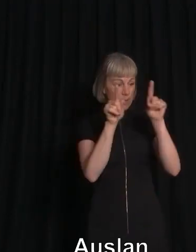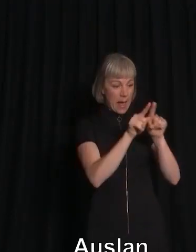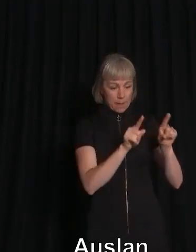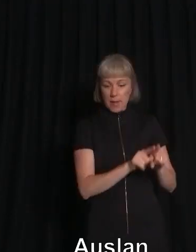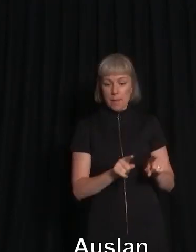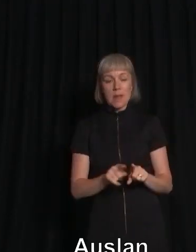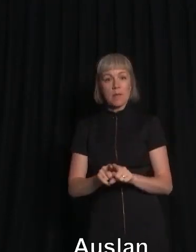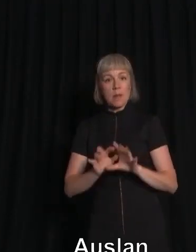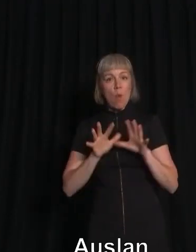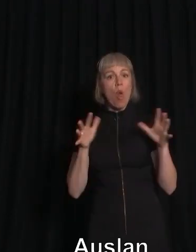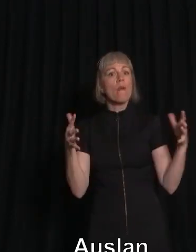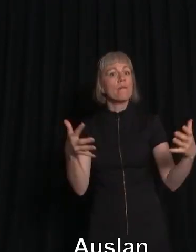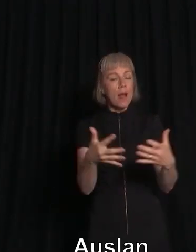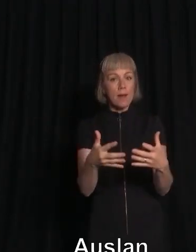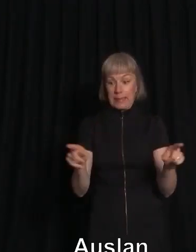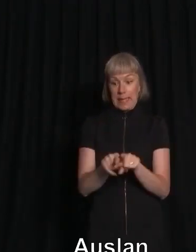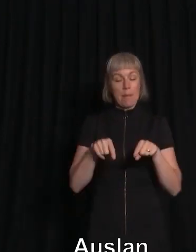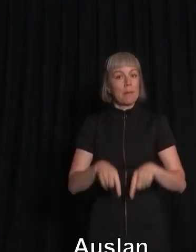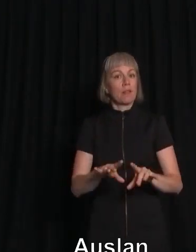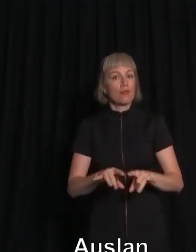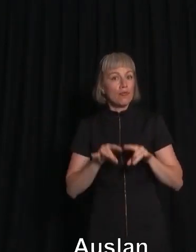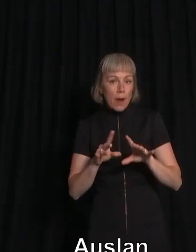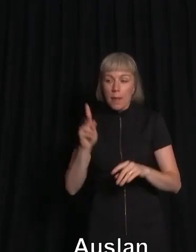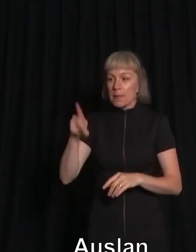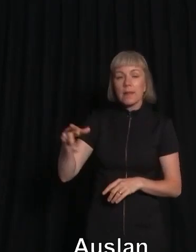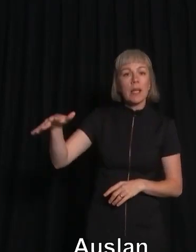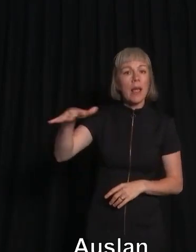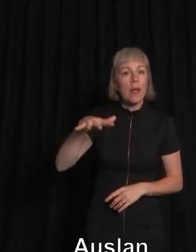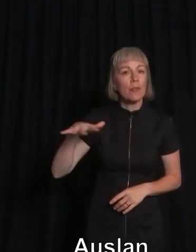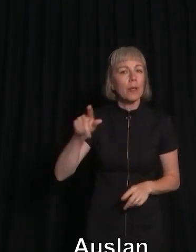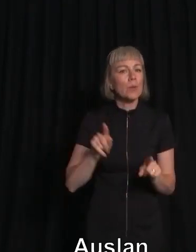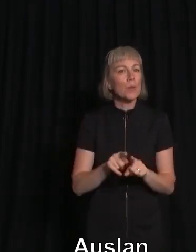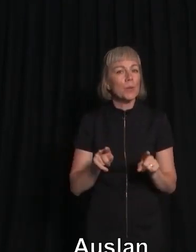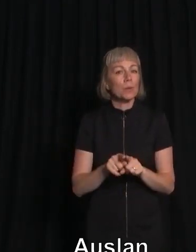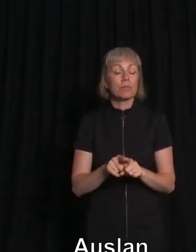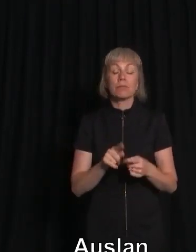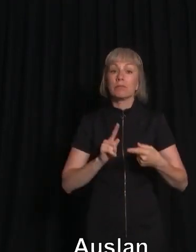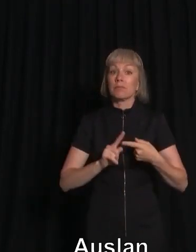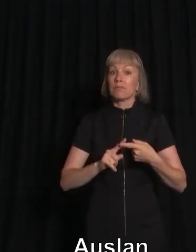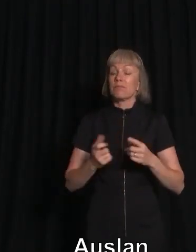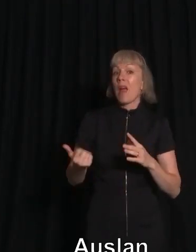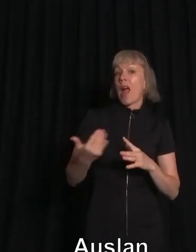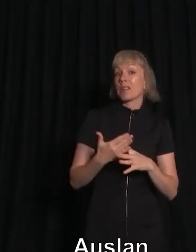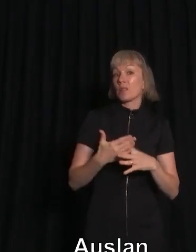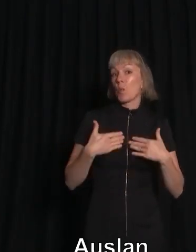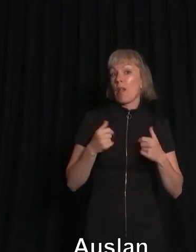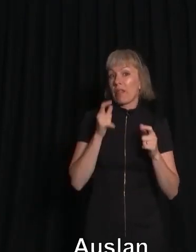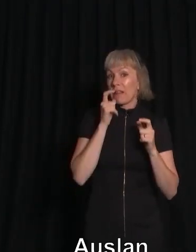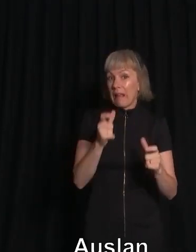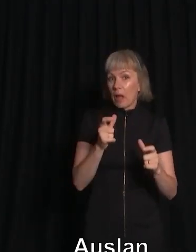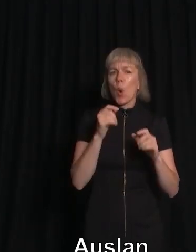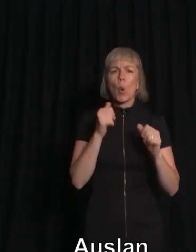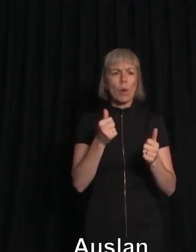here in Australia as well and in the Pacific region. But it's access to healthcare, that's